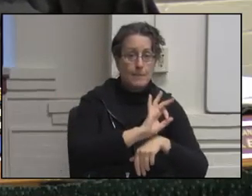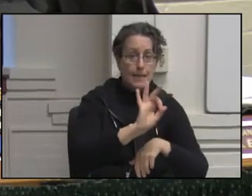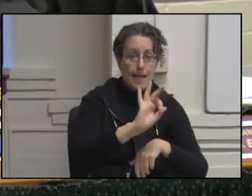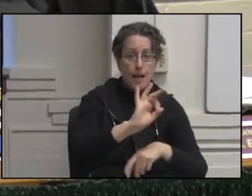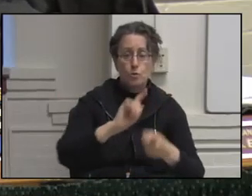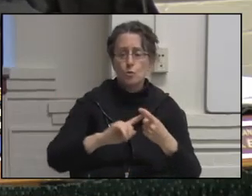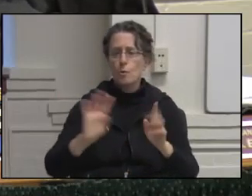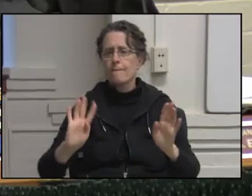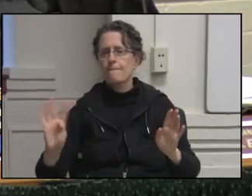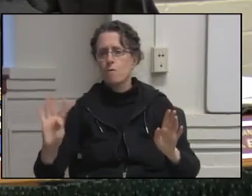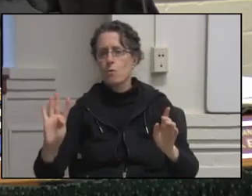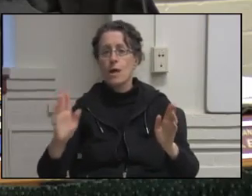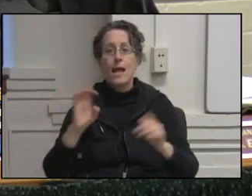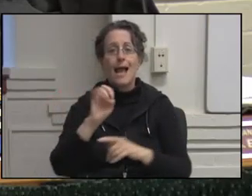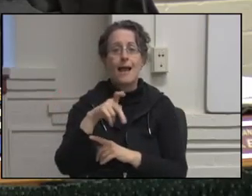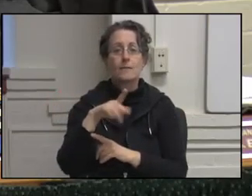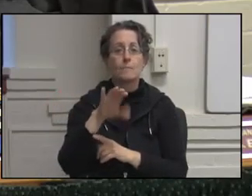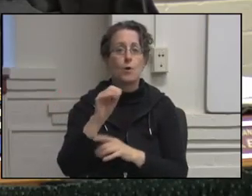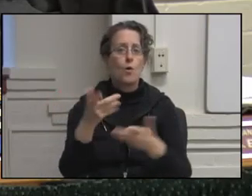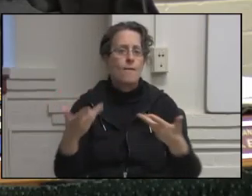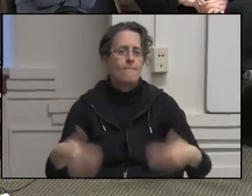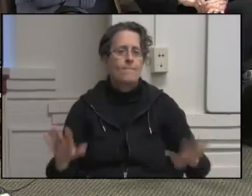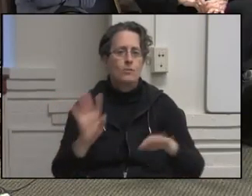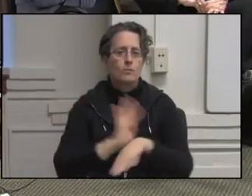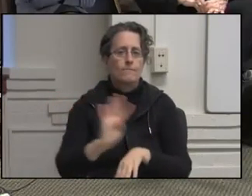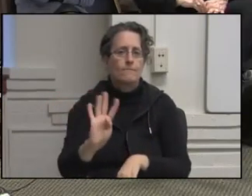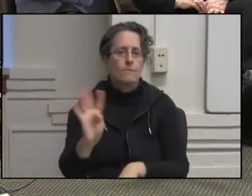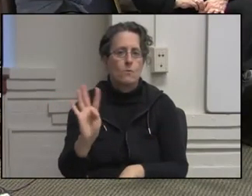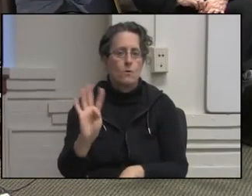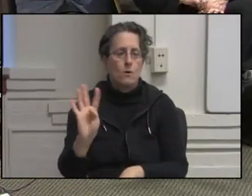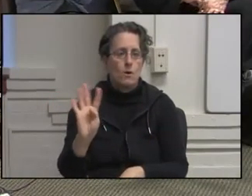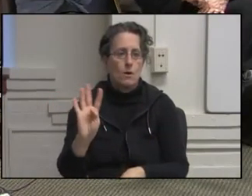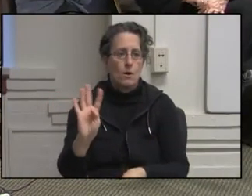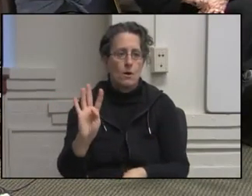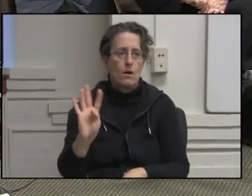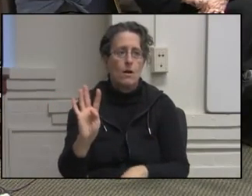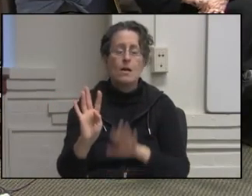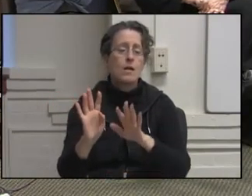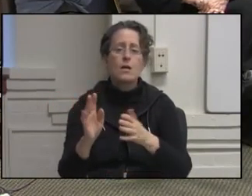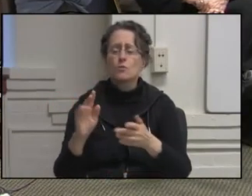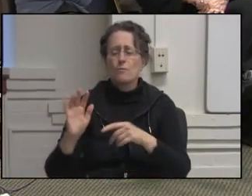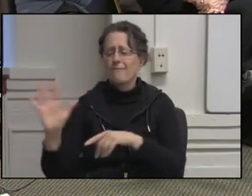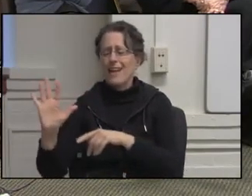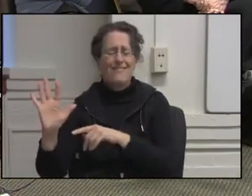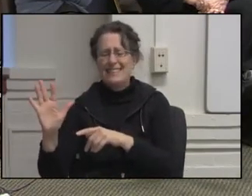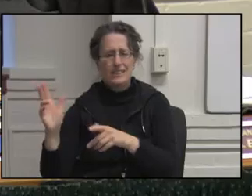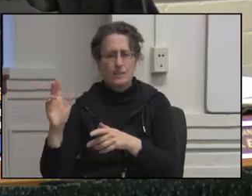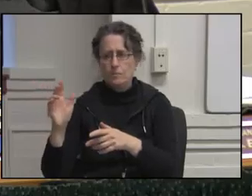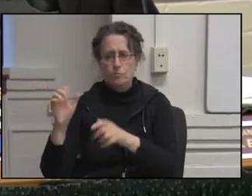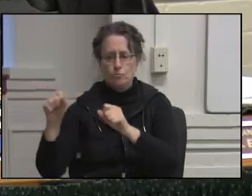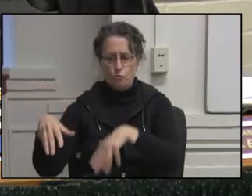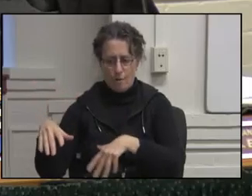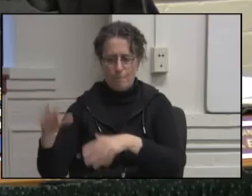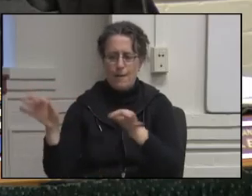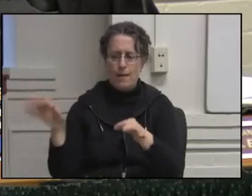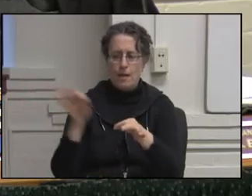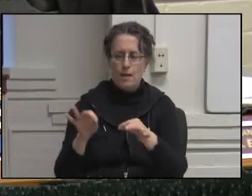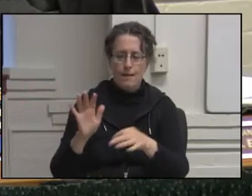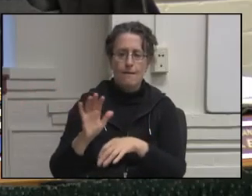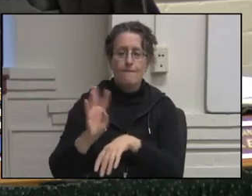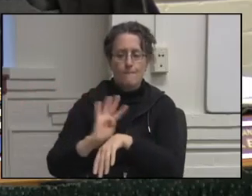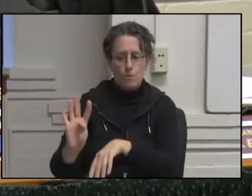Ann? The expo ends at 4. We ask the vendors to start, you know, be packing. Yeah, so we don't want to have the 5. So that would be like one thing just for all of